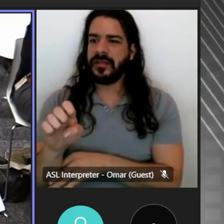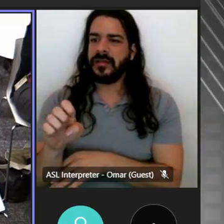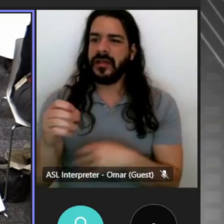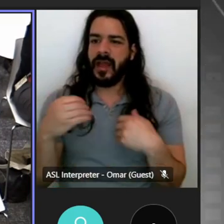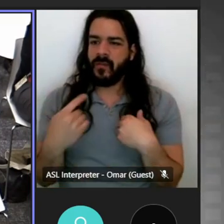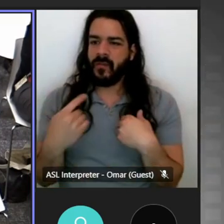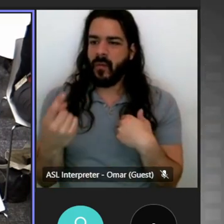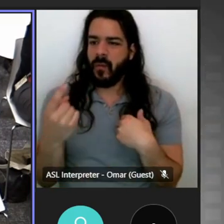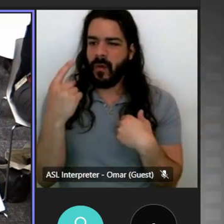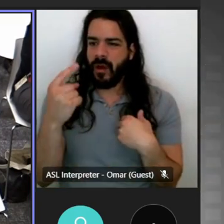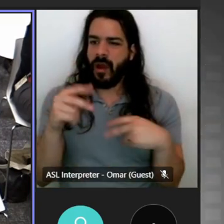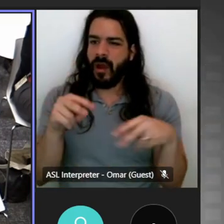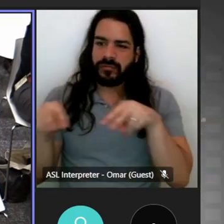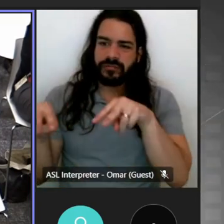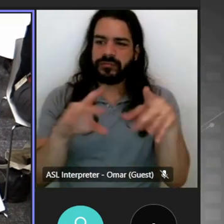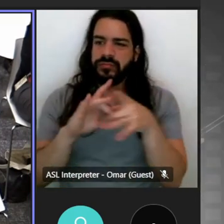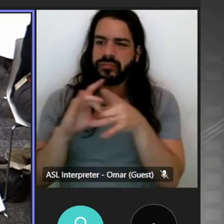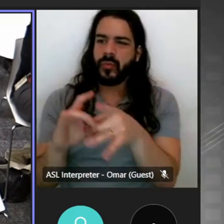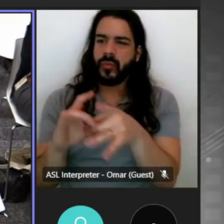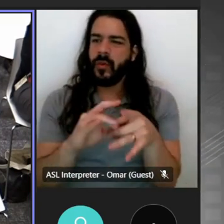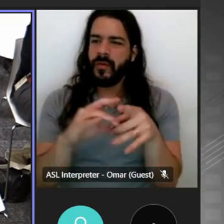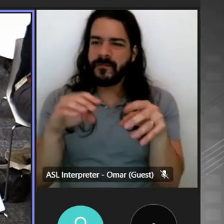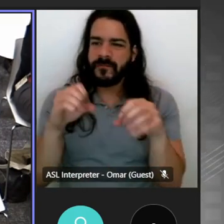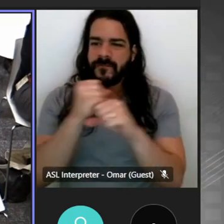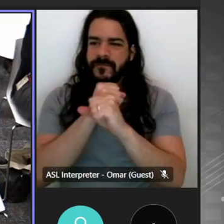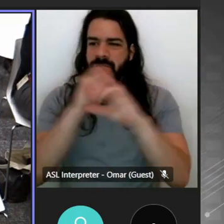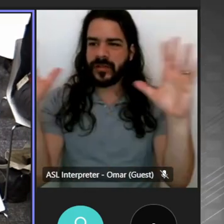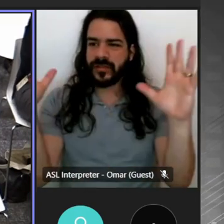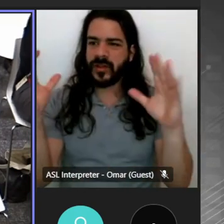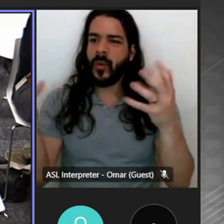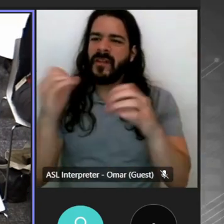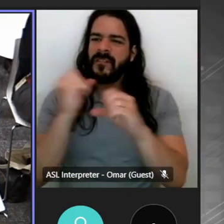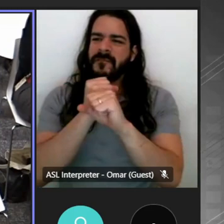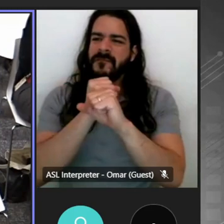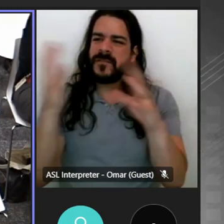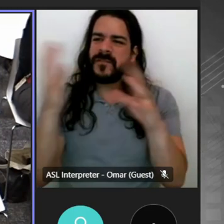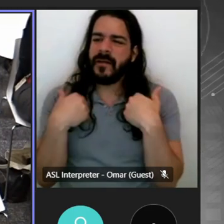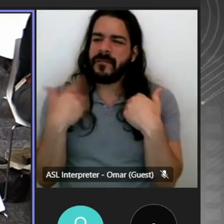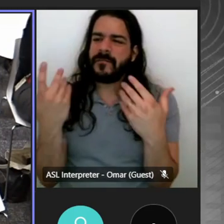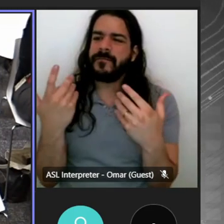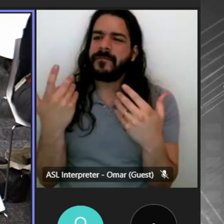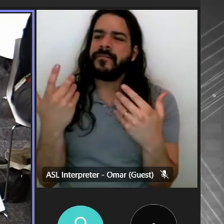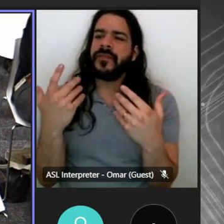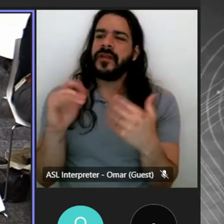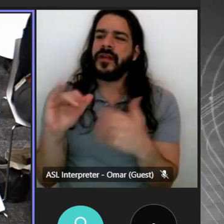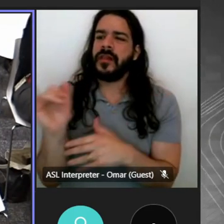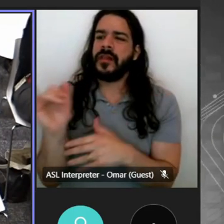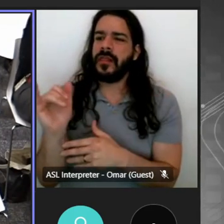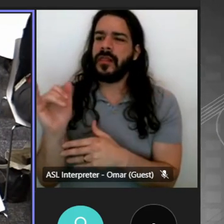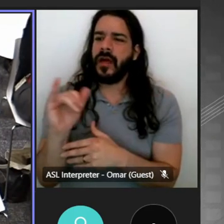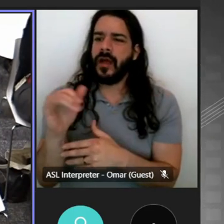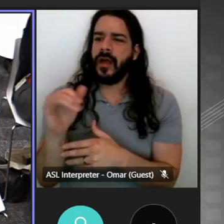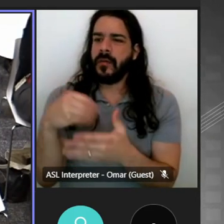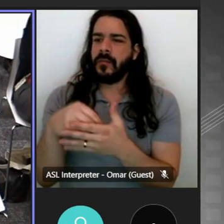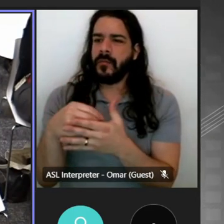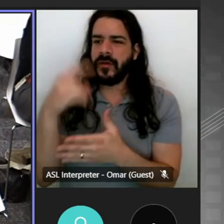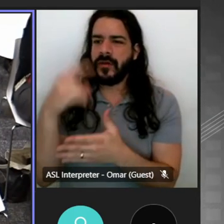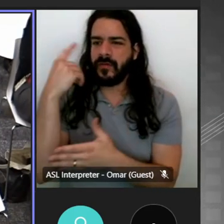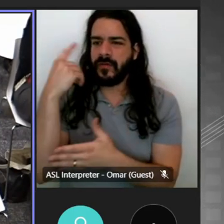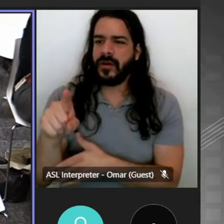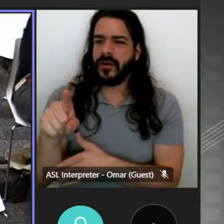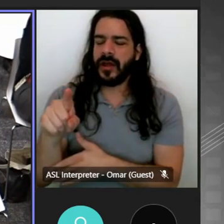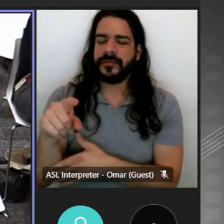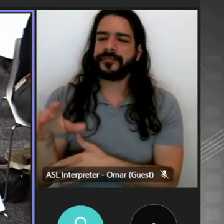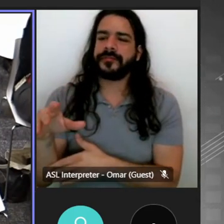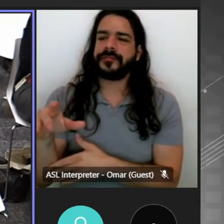a coordinated overarching vision. And we want that vision to include outcomes like contributing to Mayor